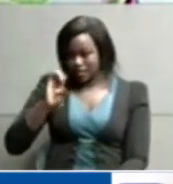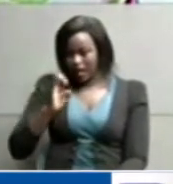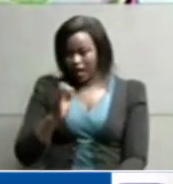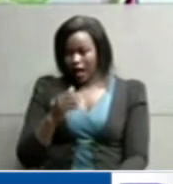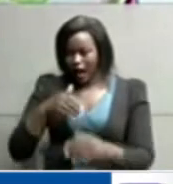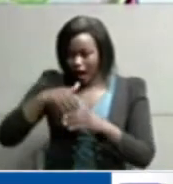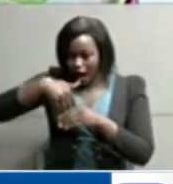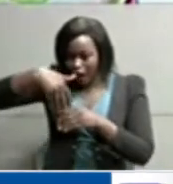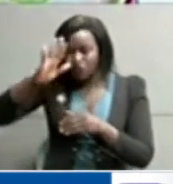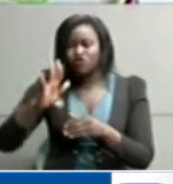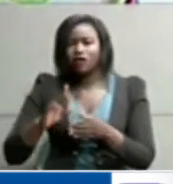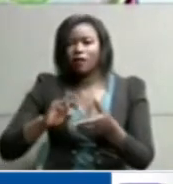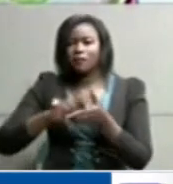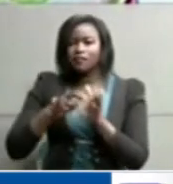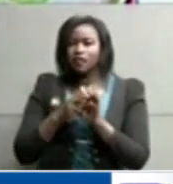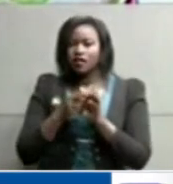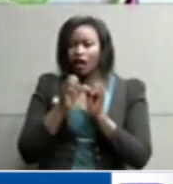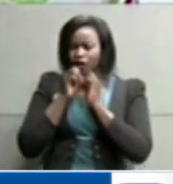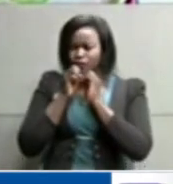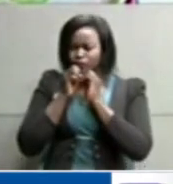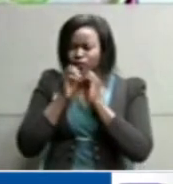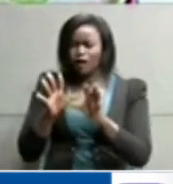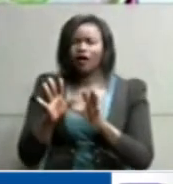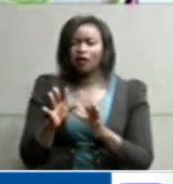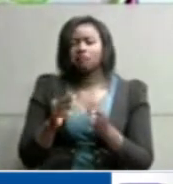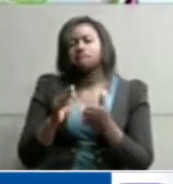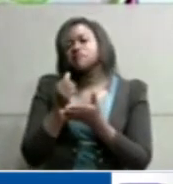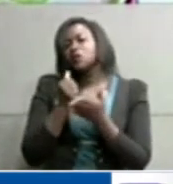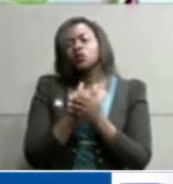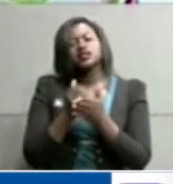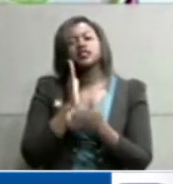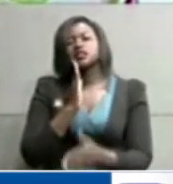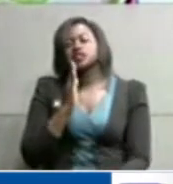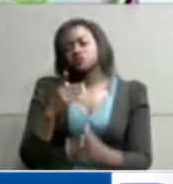question, because you don't have it in your English language,